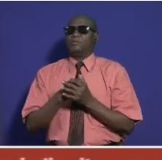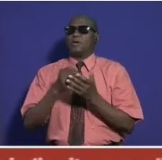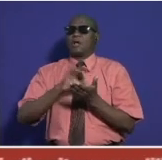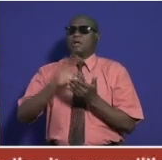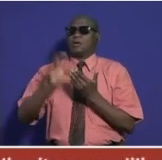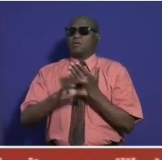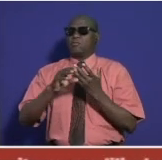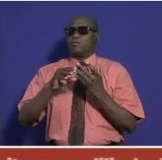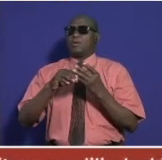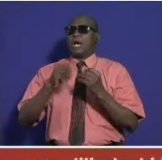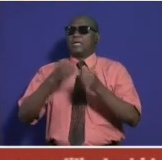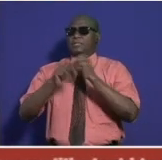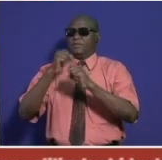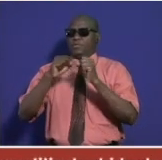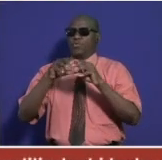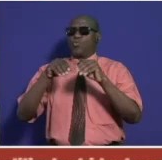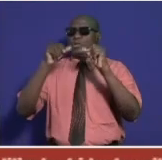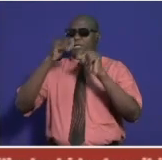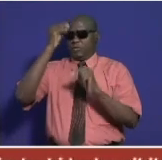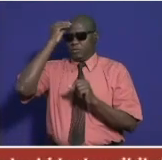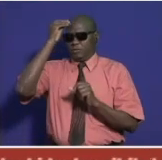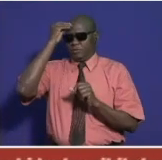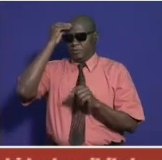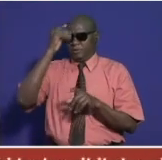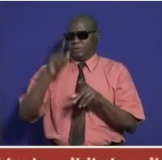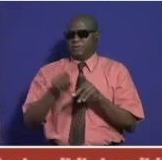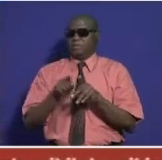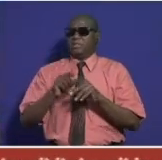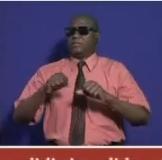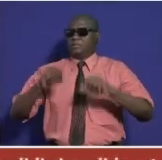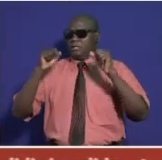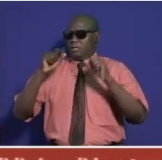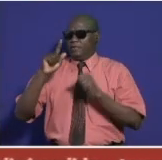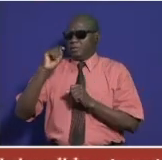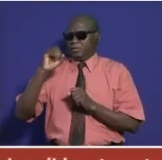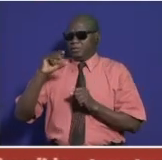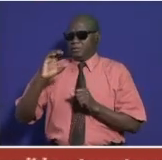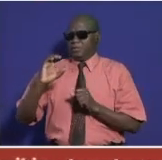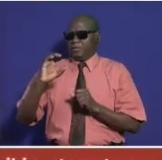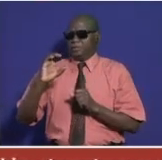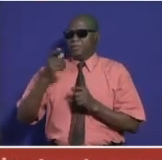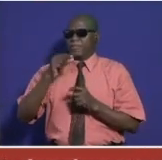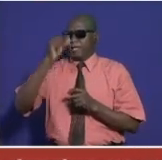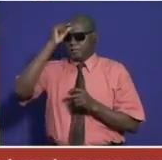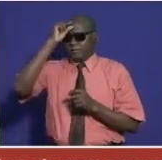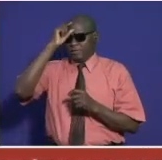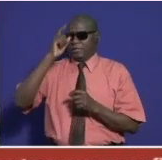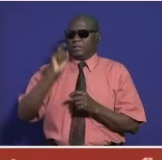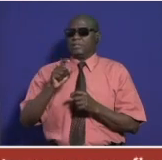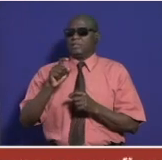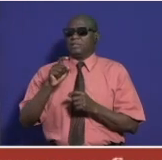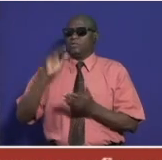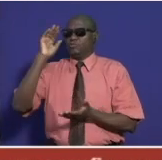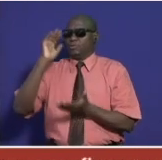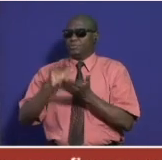for quality education. Mwenyekiti wa TSC Jamlek Muturi alisema serikali inajizatiti kupunguza uhaba wa walimu na